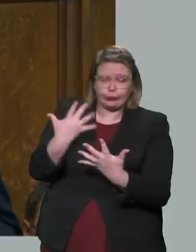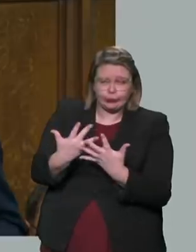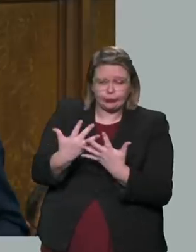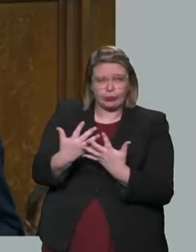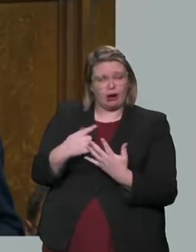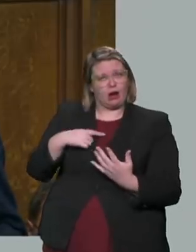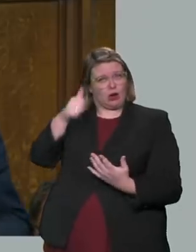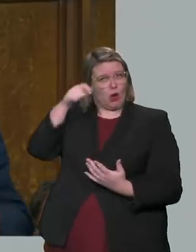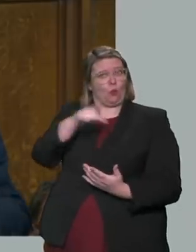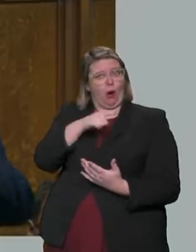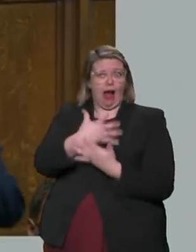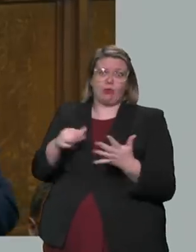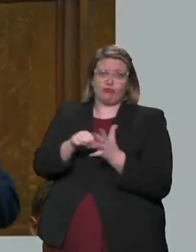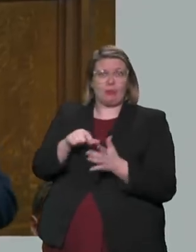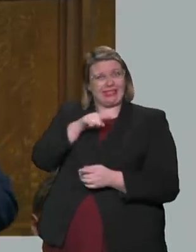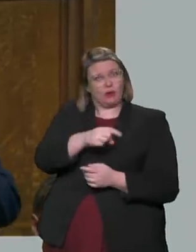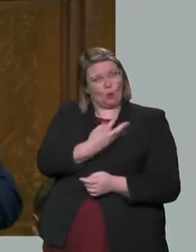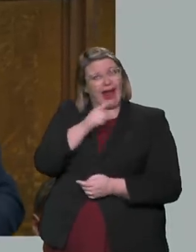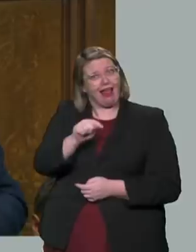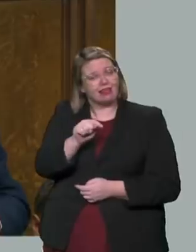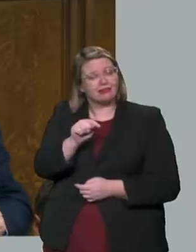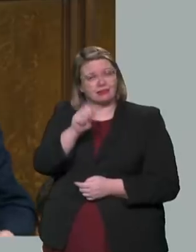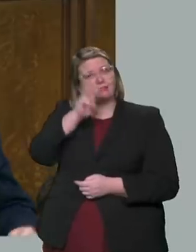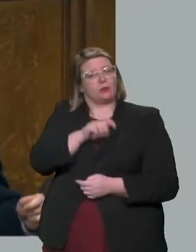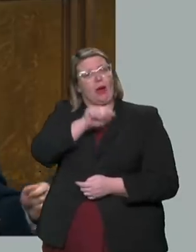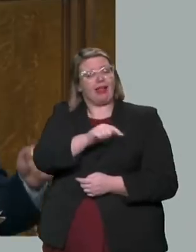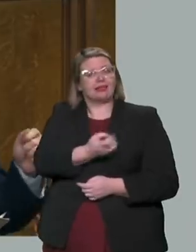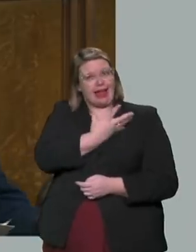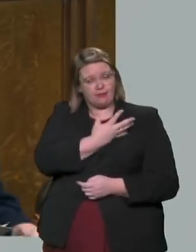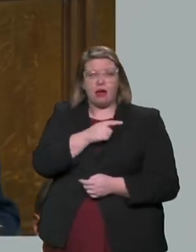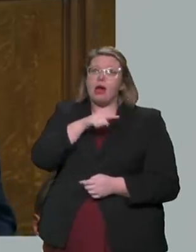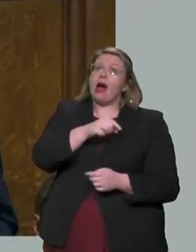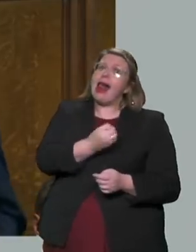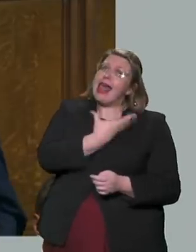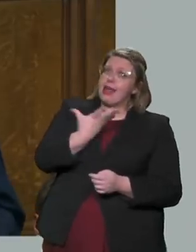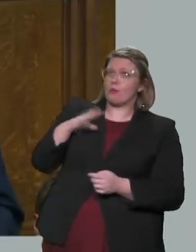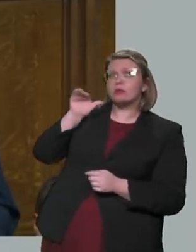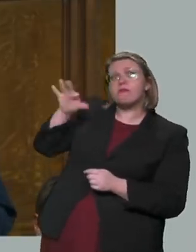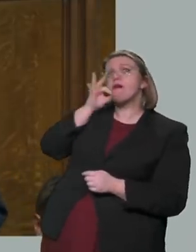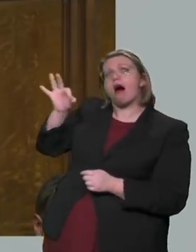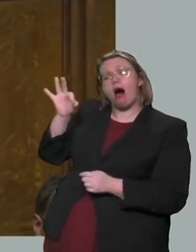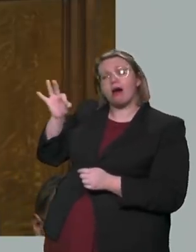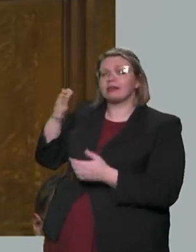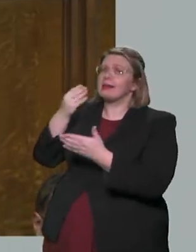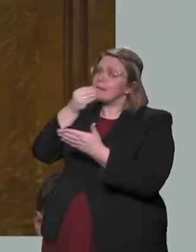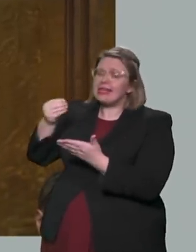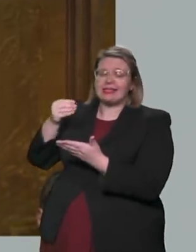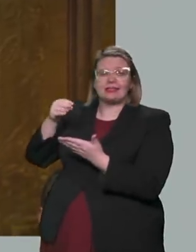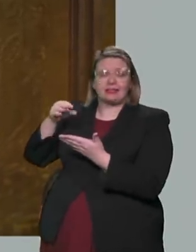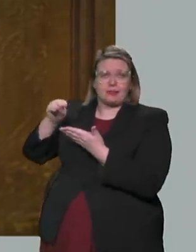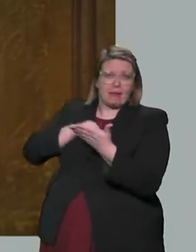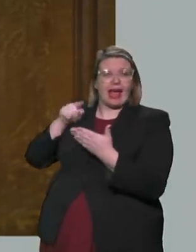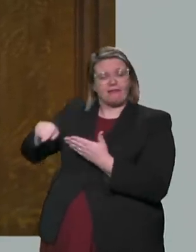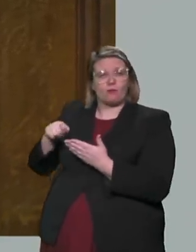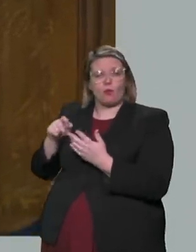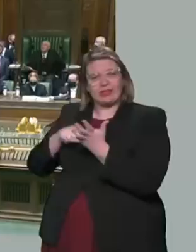to all our problems is, which is to bang at the doors of the Treasury demanding that the taxpayer bail them out of their own ineptitude